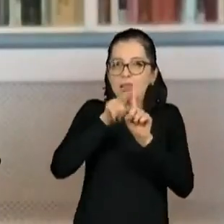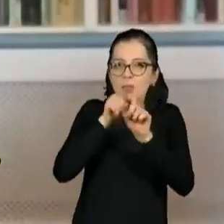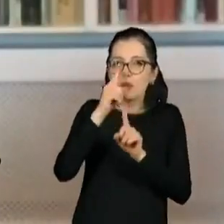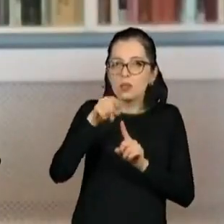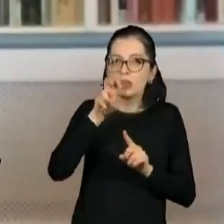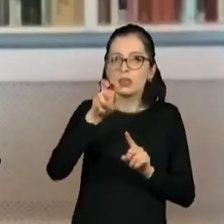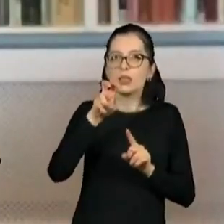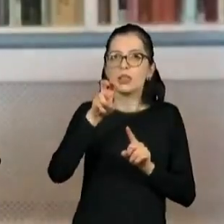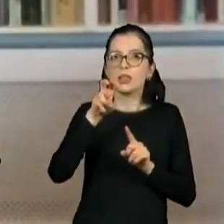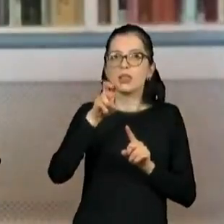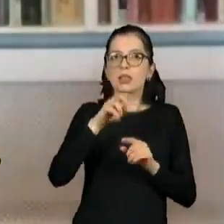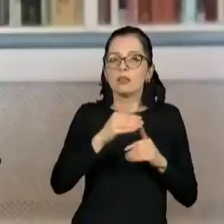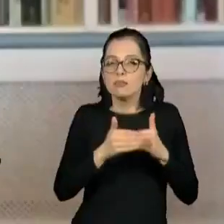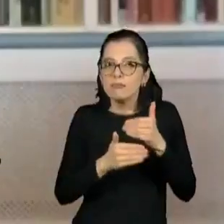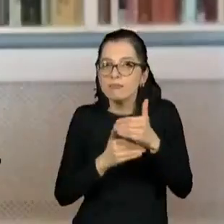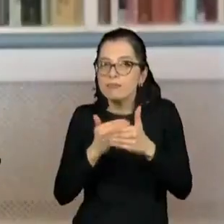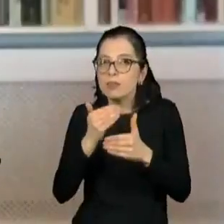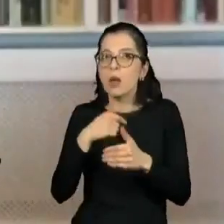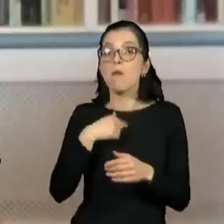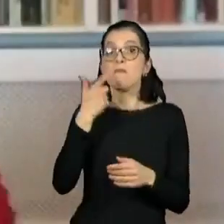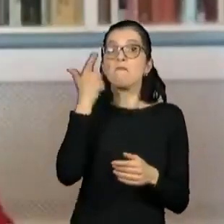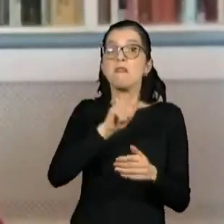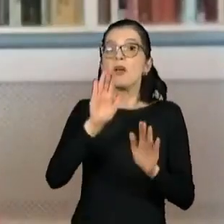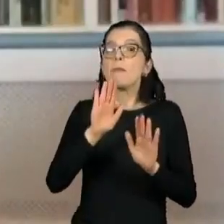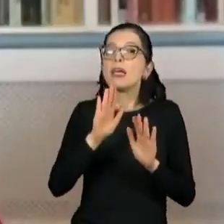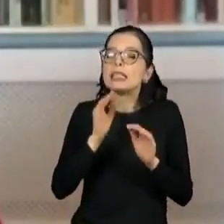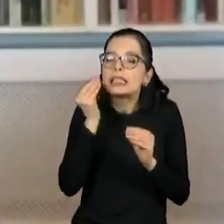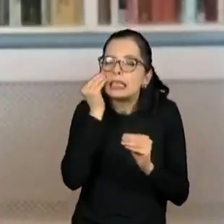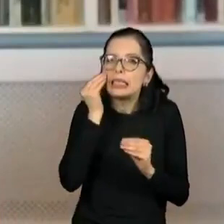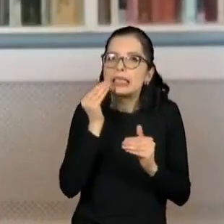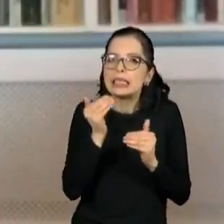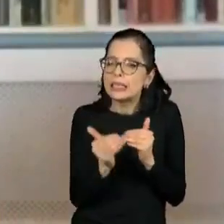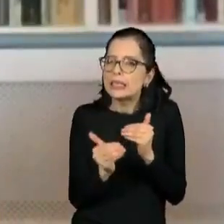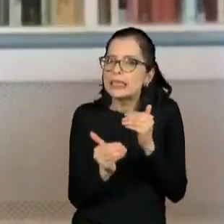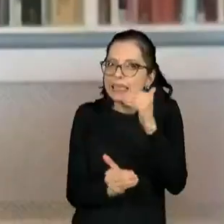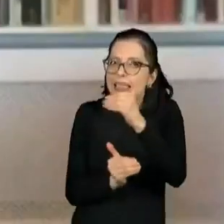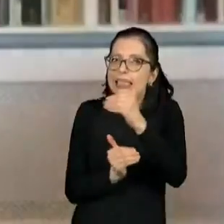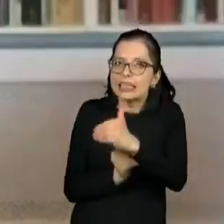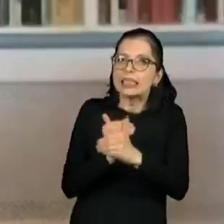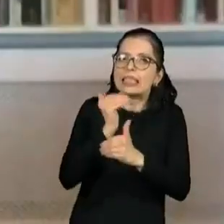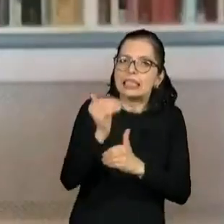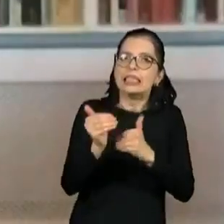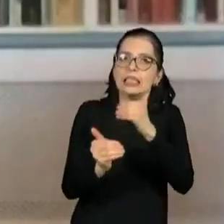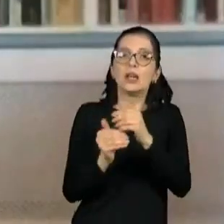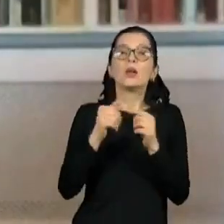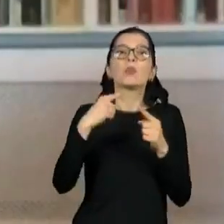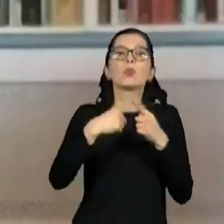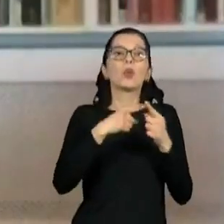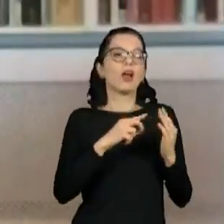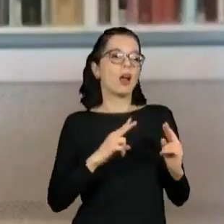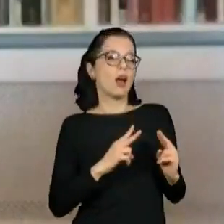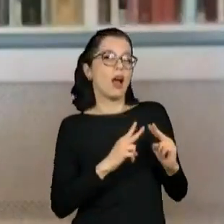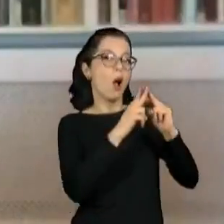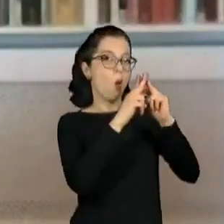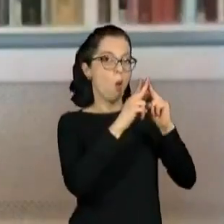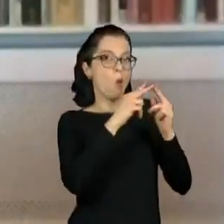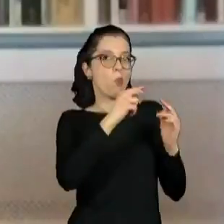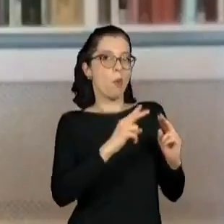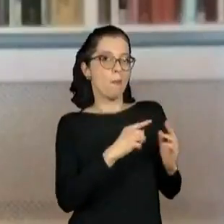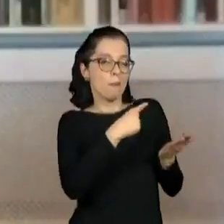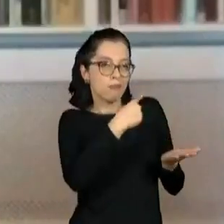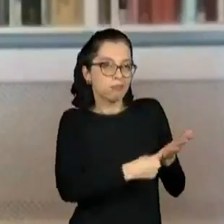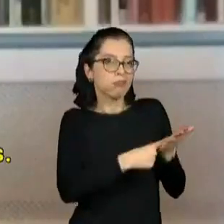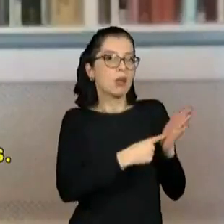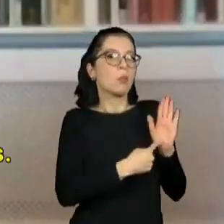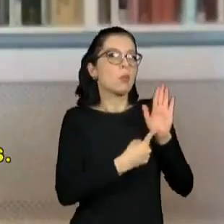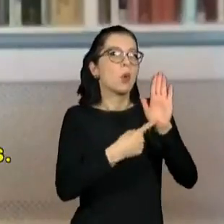mean already on course to achieve it, but I mean it's within reach because a process. What I mean is, in